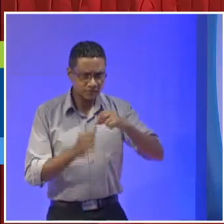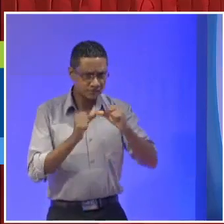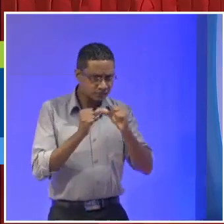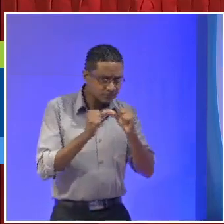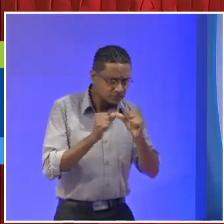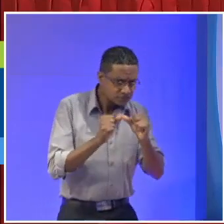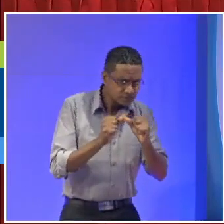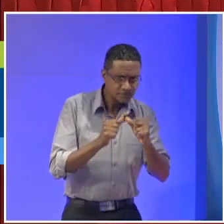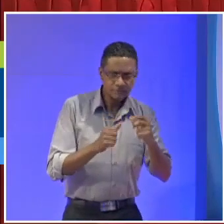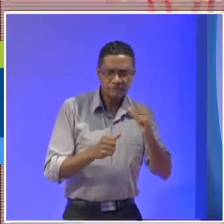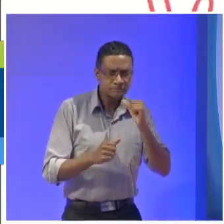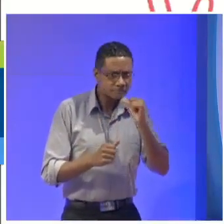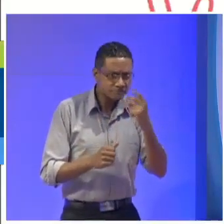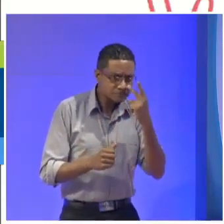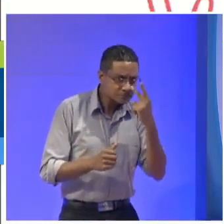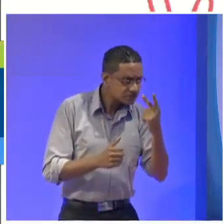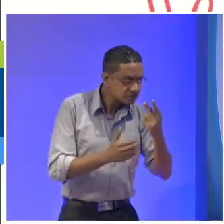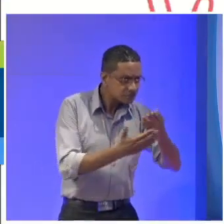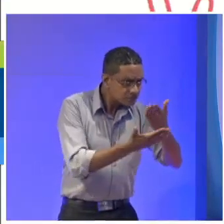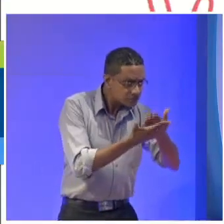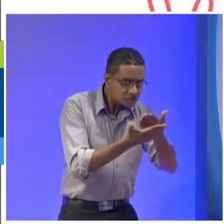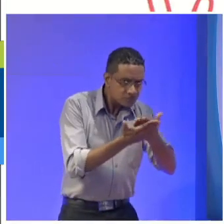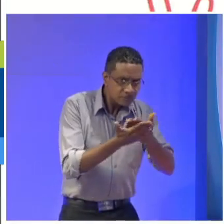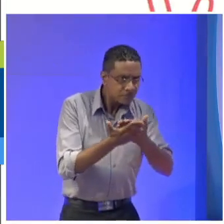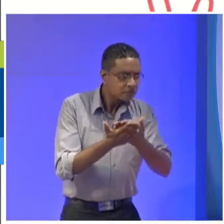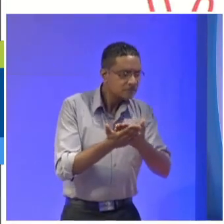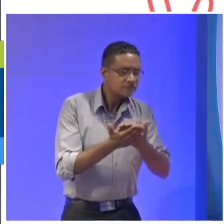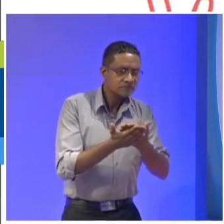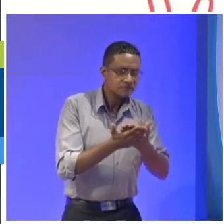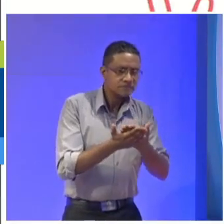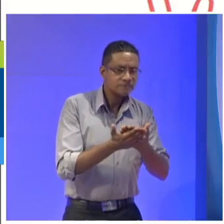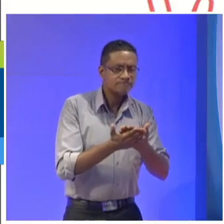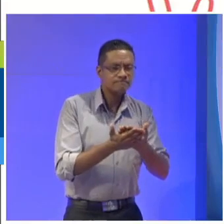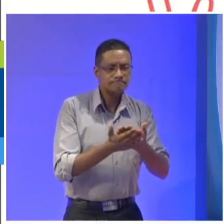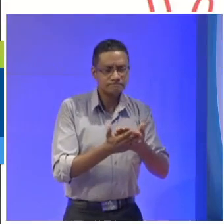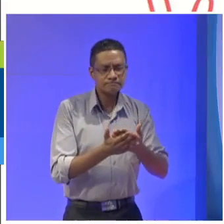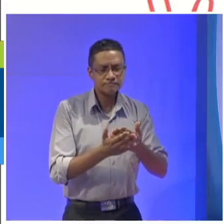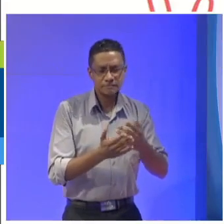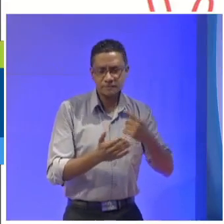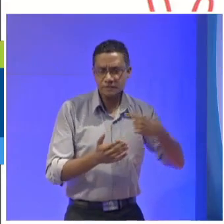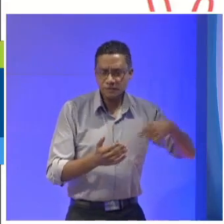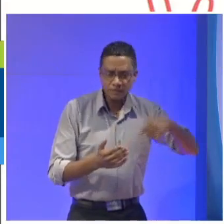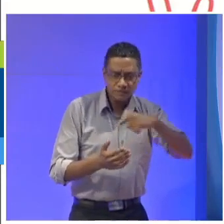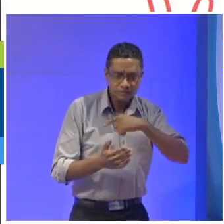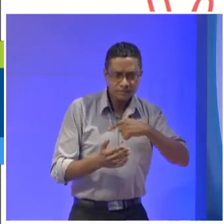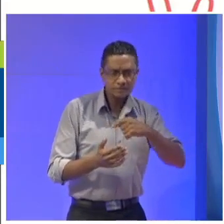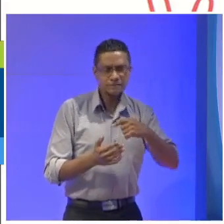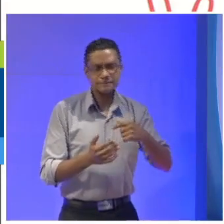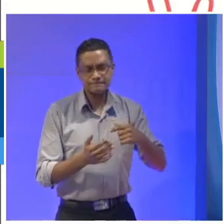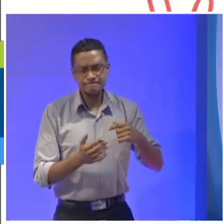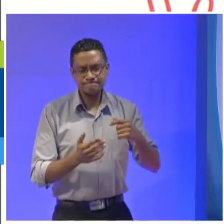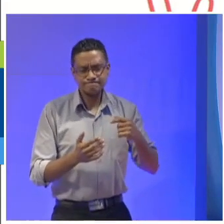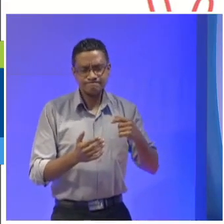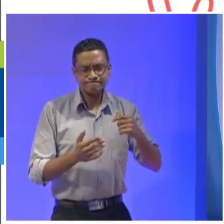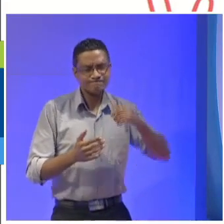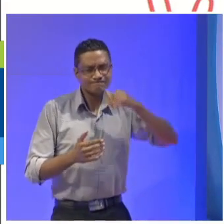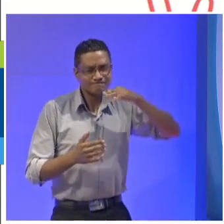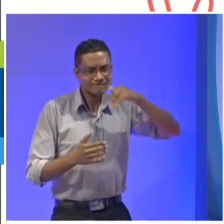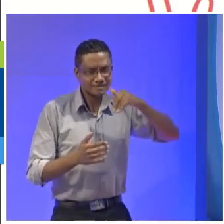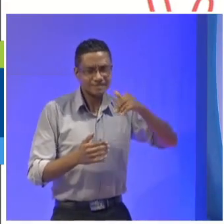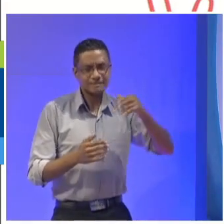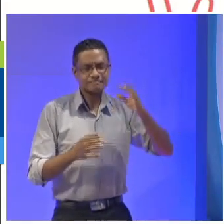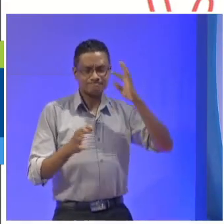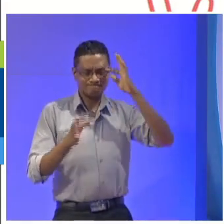chains popping up all over the population, then we don't yet say that we have established what's known as community transmission. But